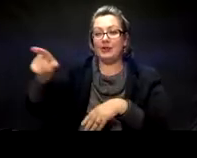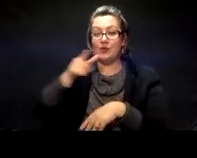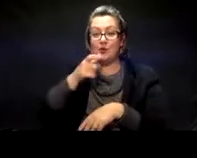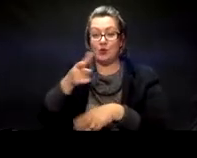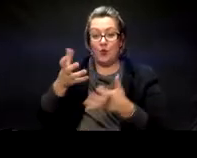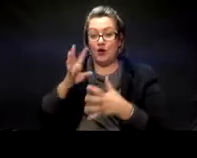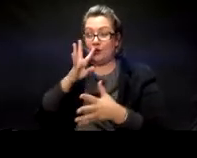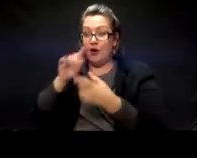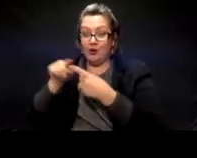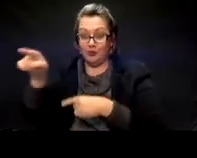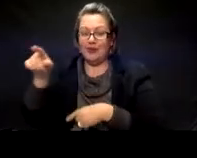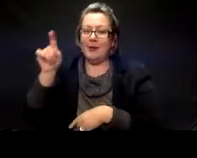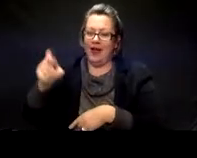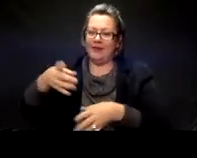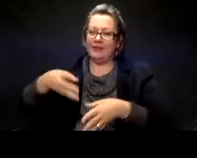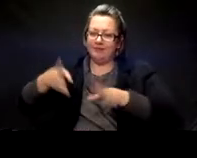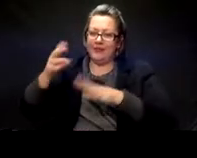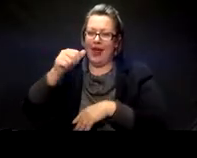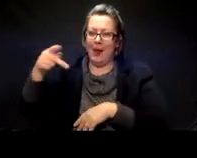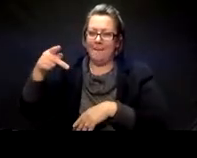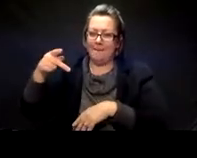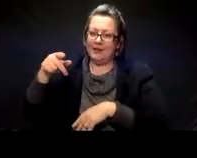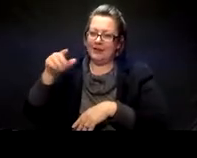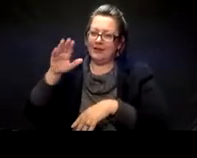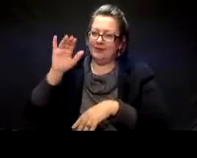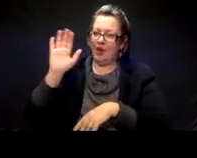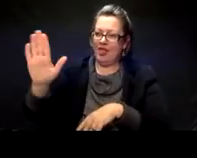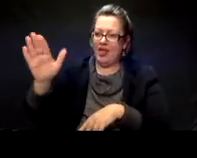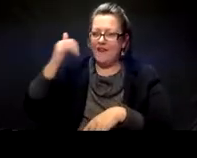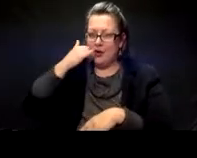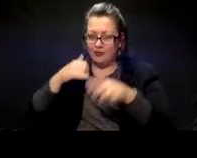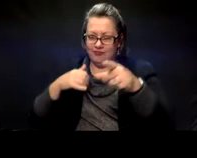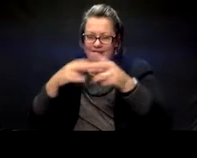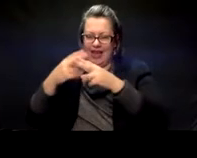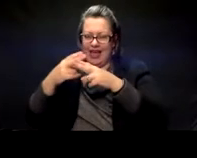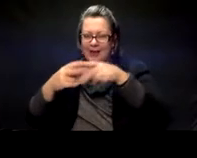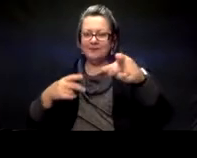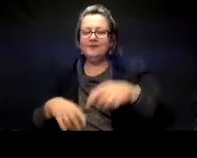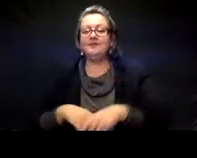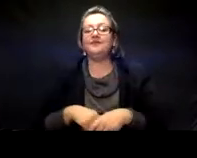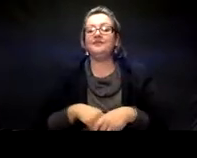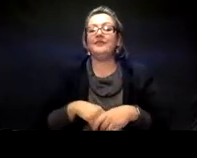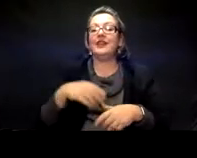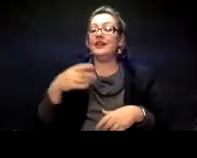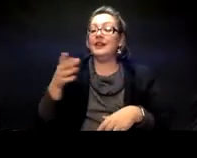phone, the person who you want to speak to has to have that app on their